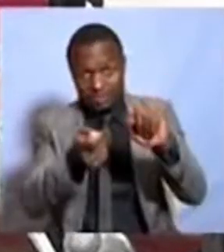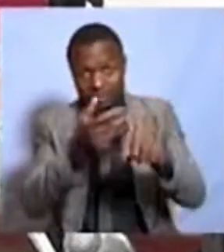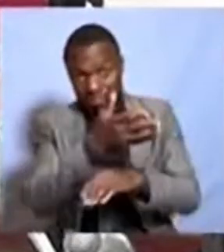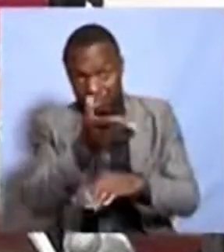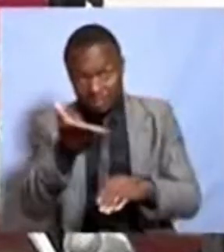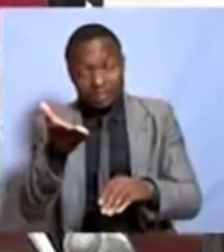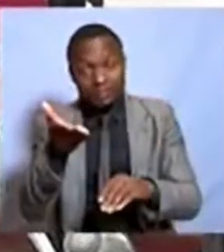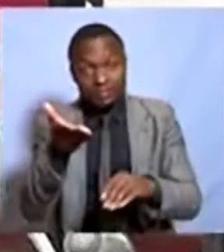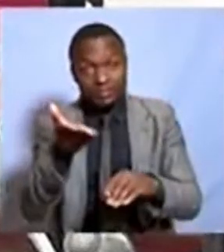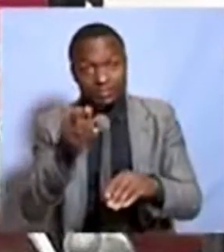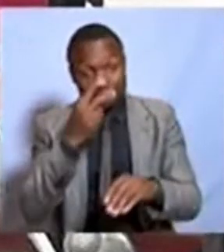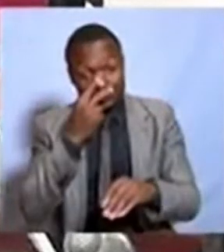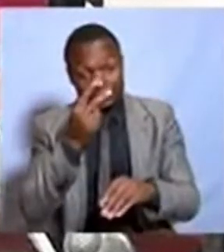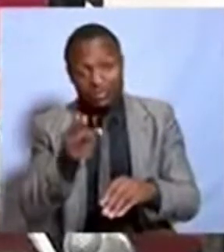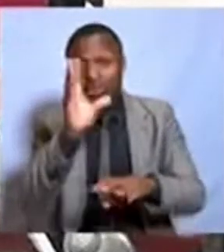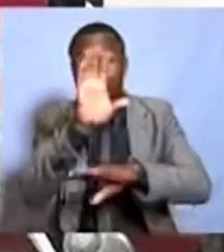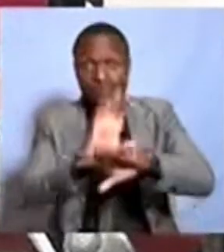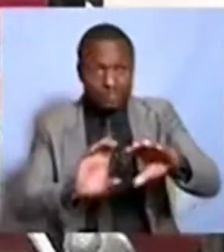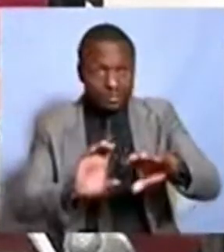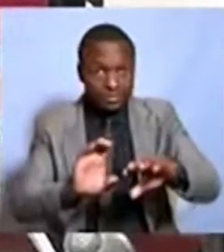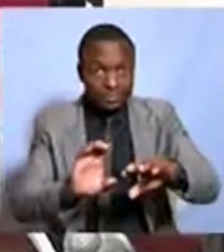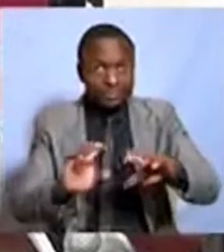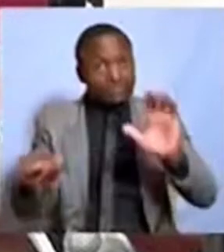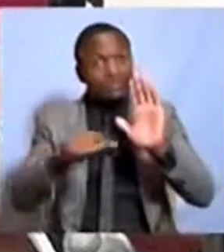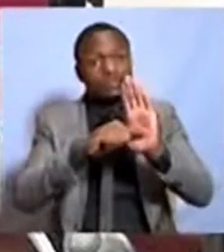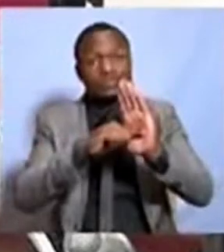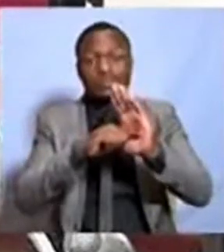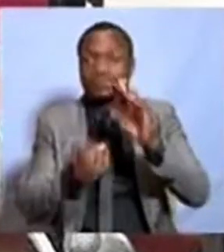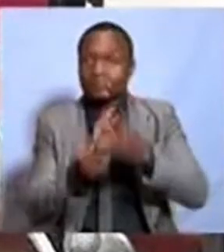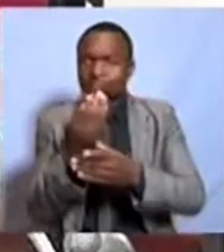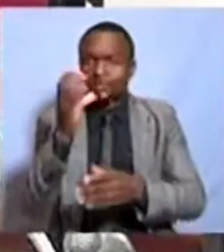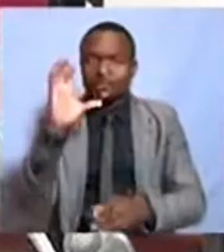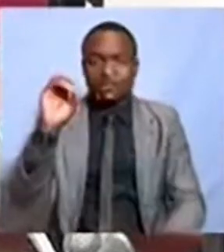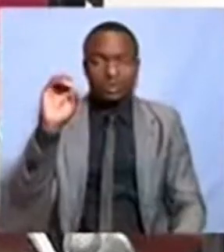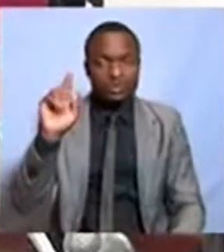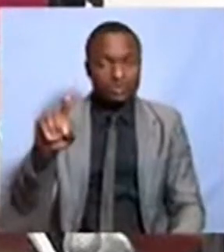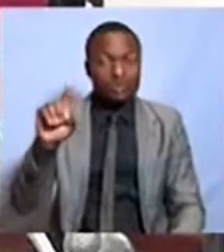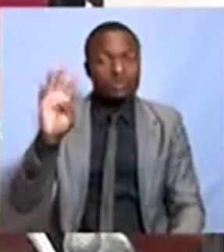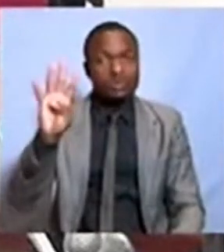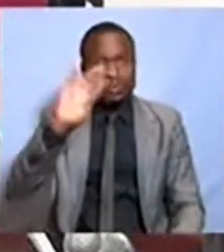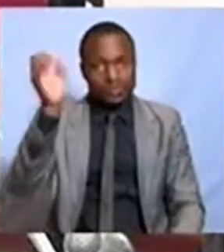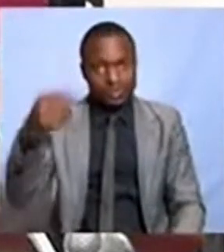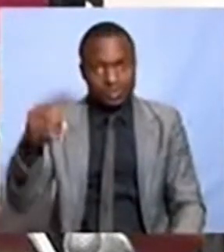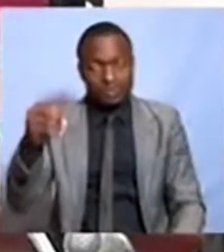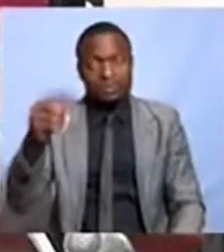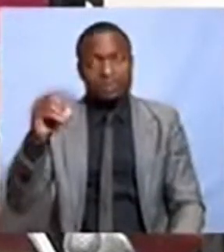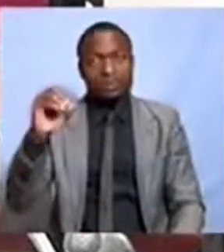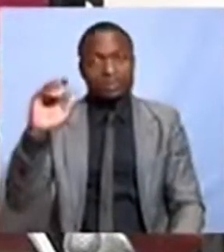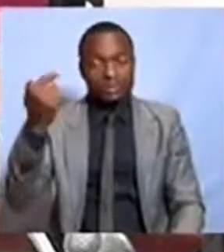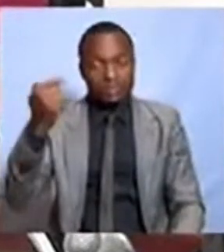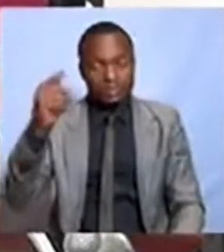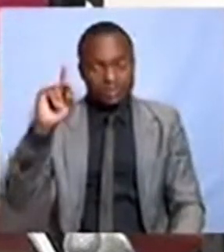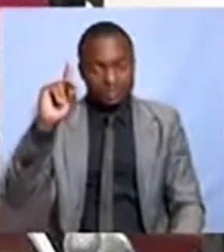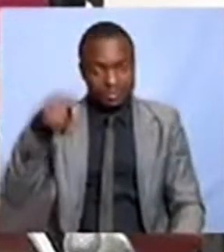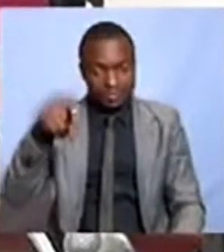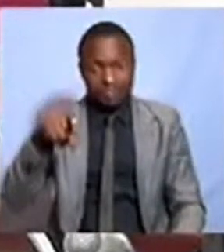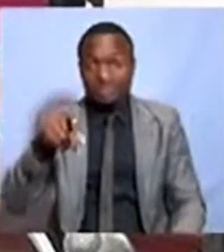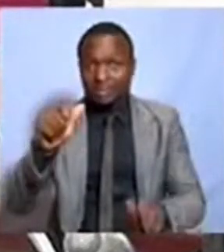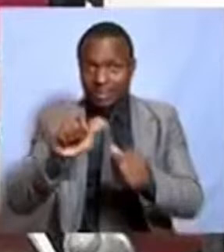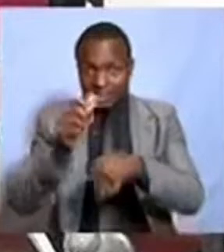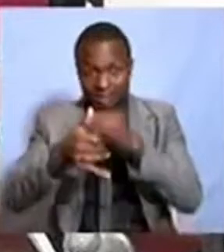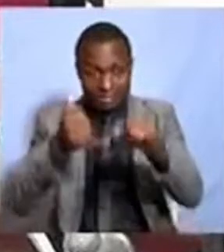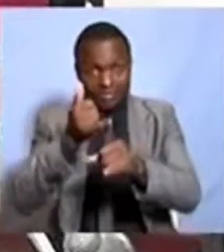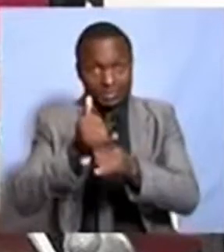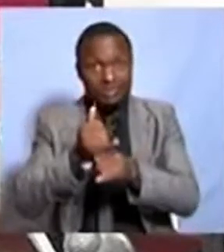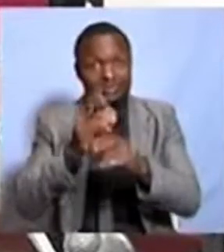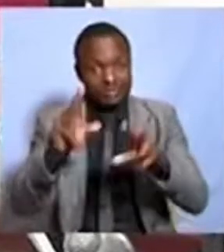variability that we are seeing will cause a negative growth of 0.4% to the GDP every year if nothing is done about it.